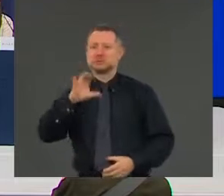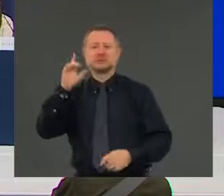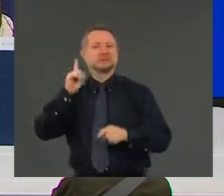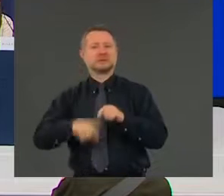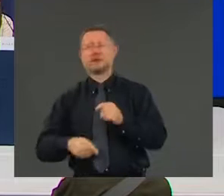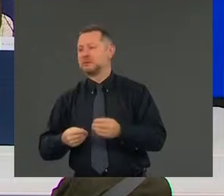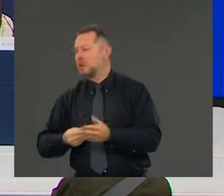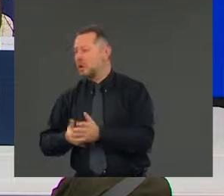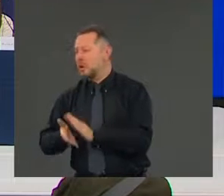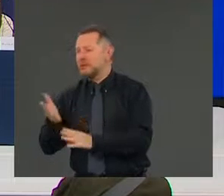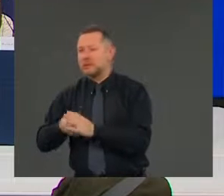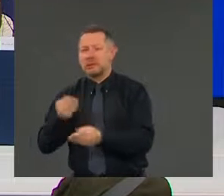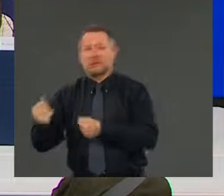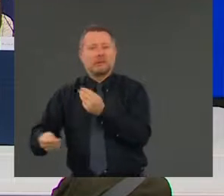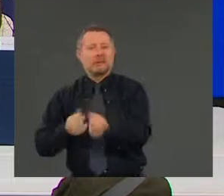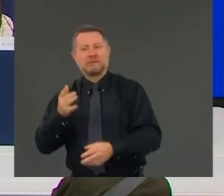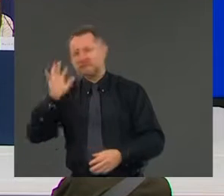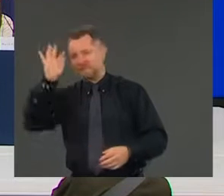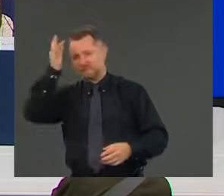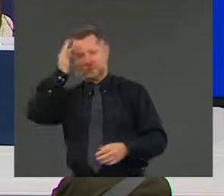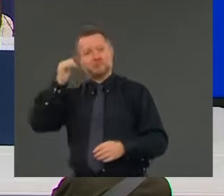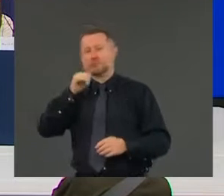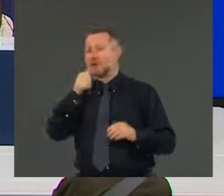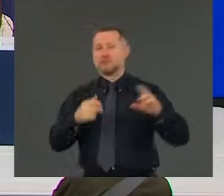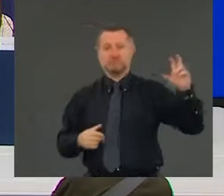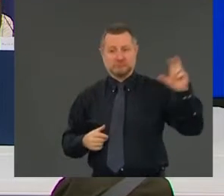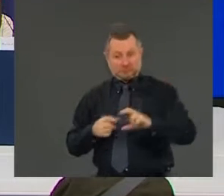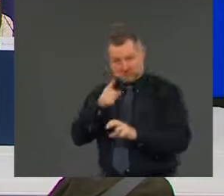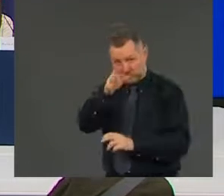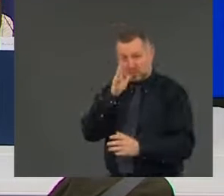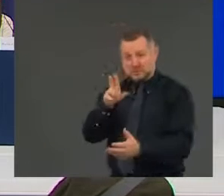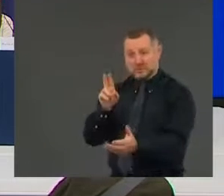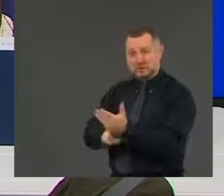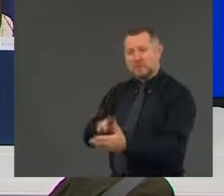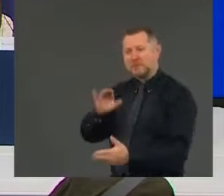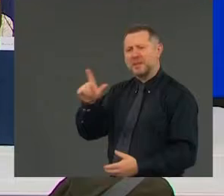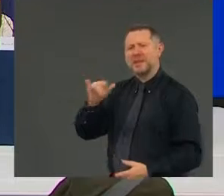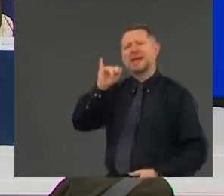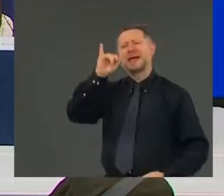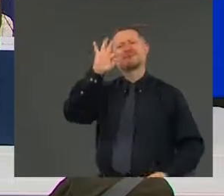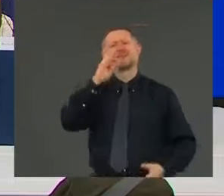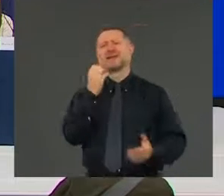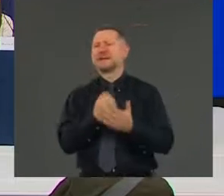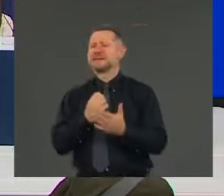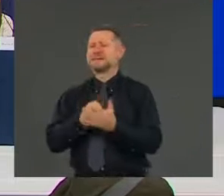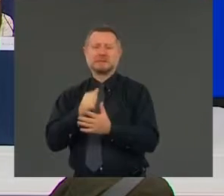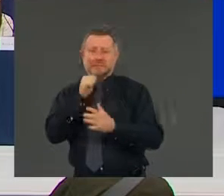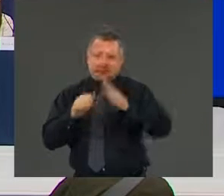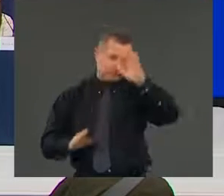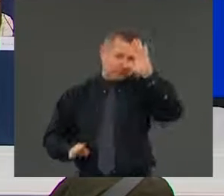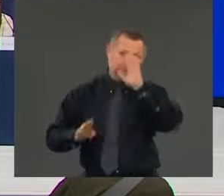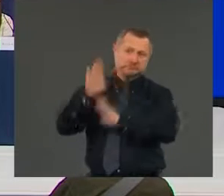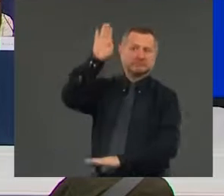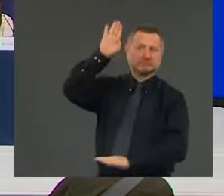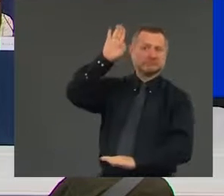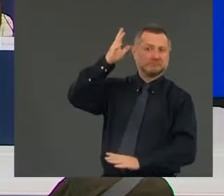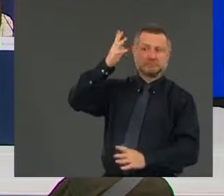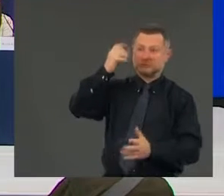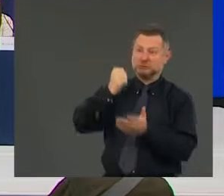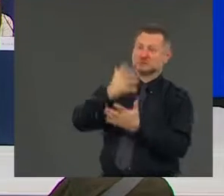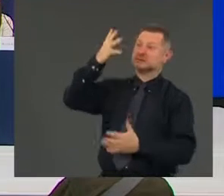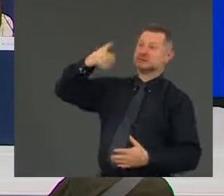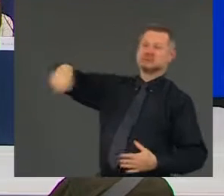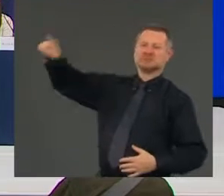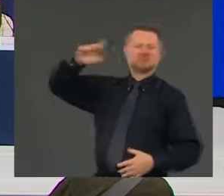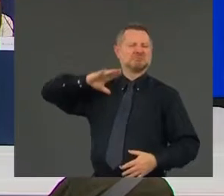government doesn't come through. And assuming that the economy comes back unevenly and the people at the top are okay, would